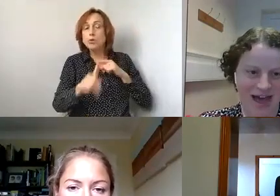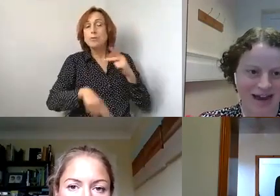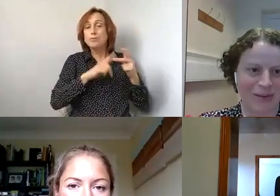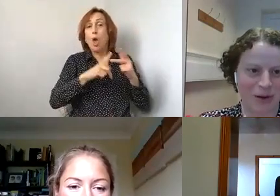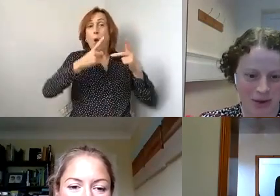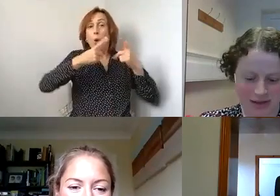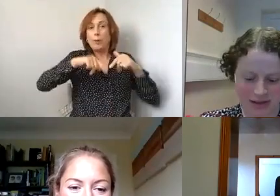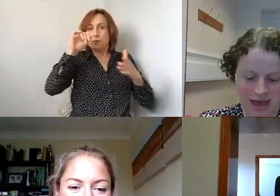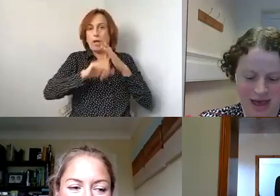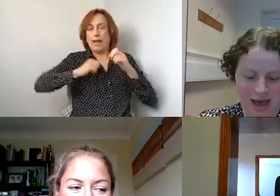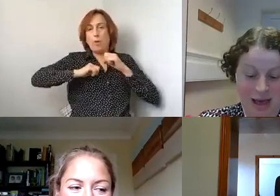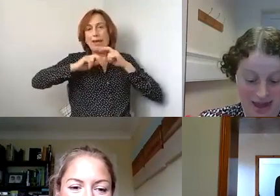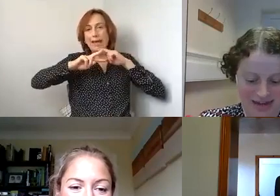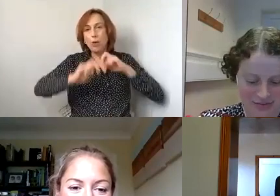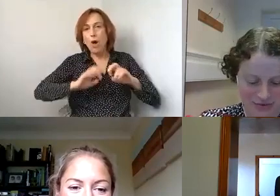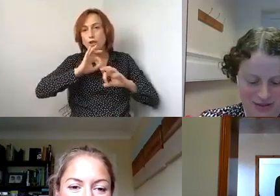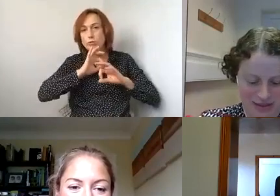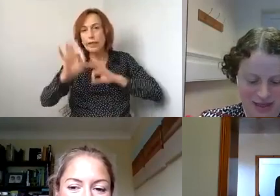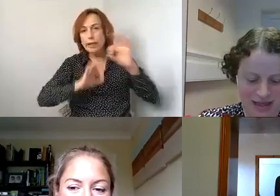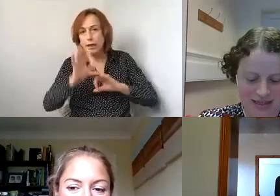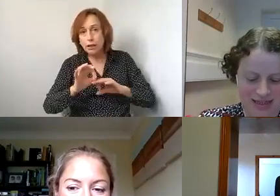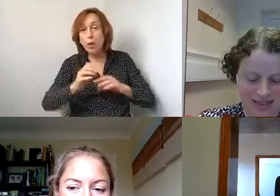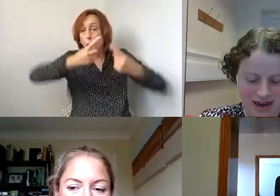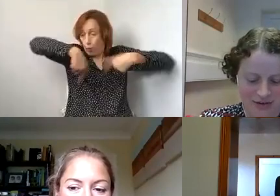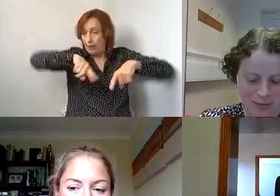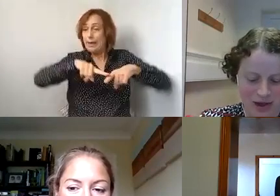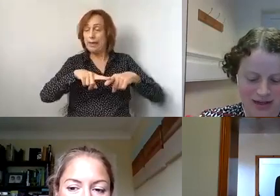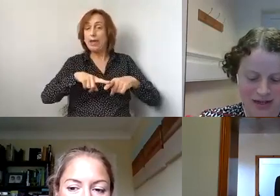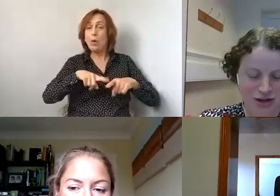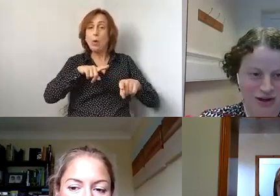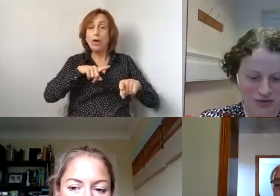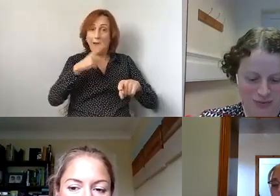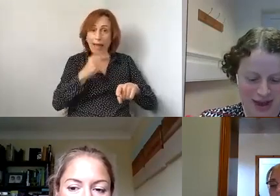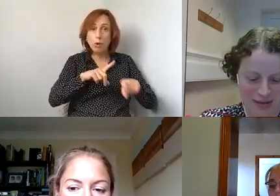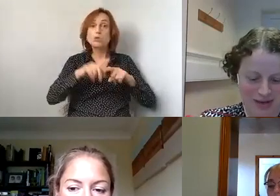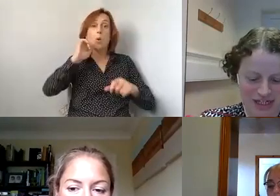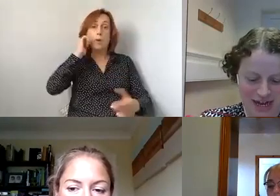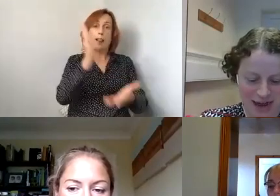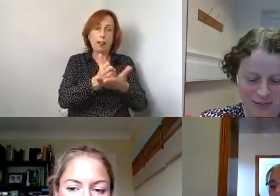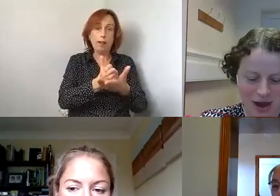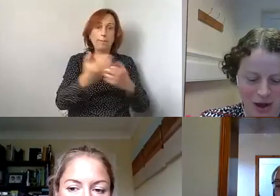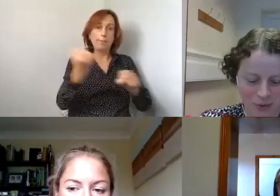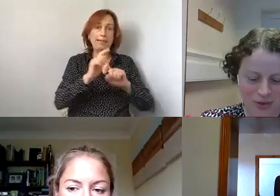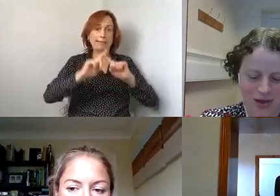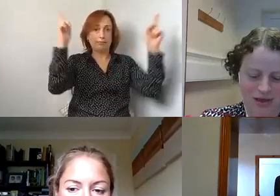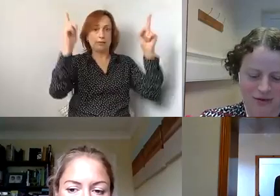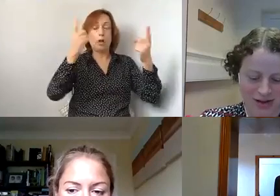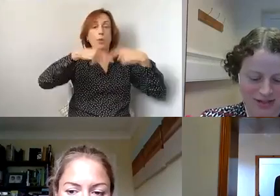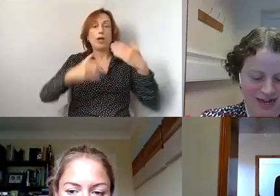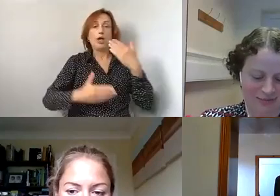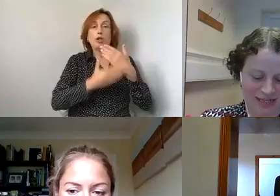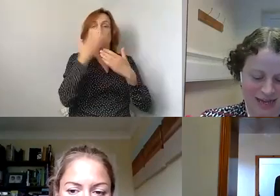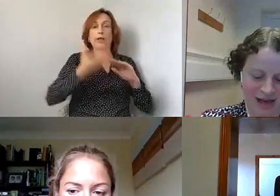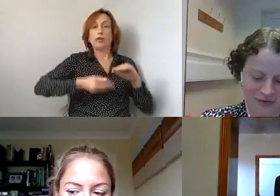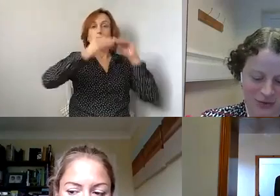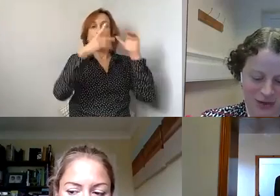we can and we will make a difference. This is the start of our work as a newly formed APPG, and we hope you have found